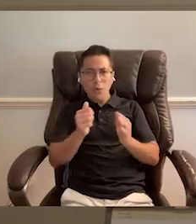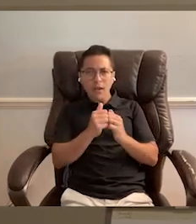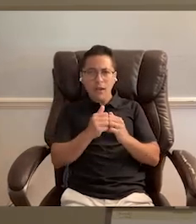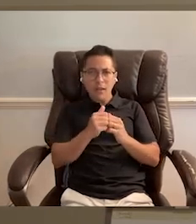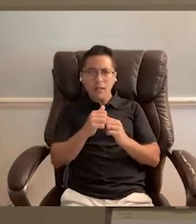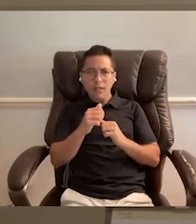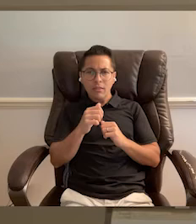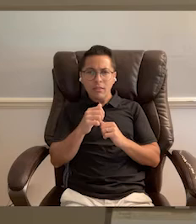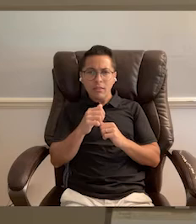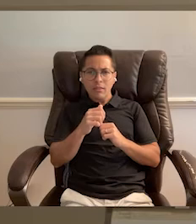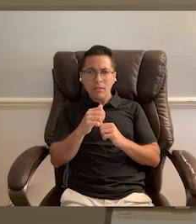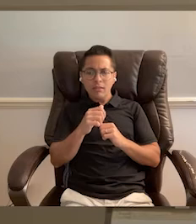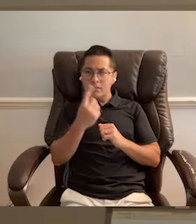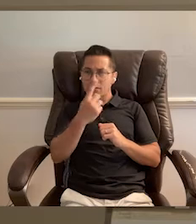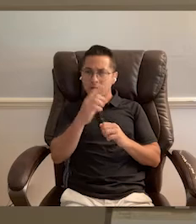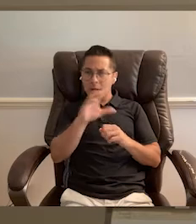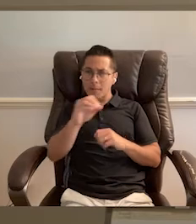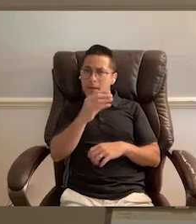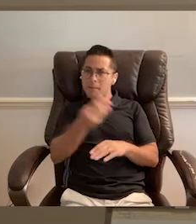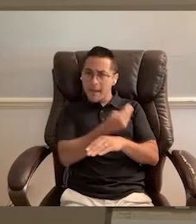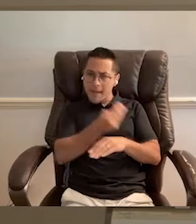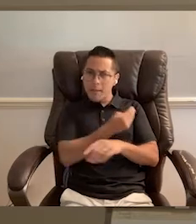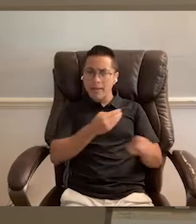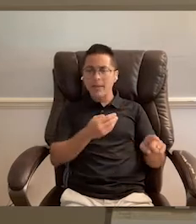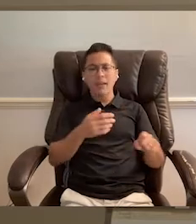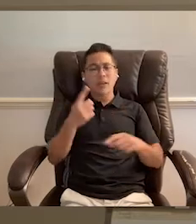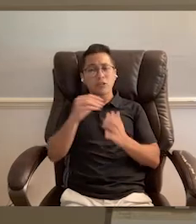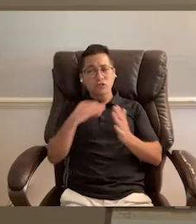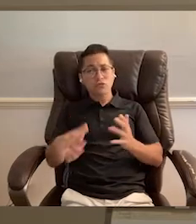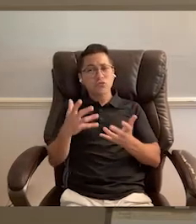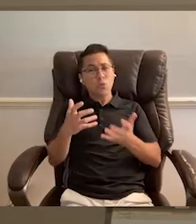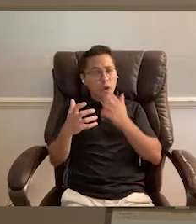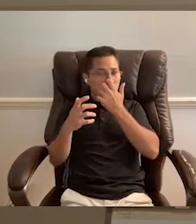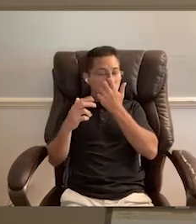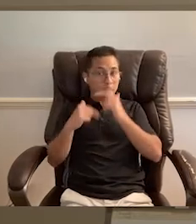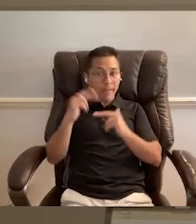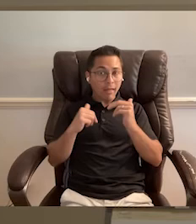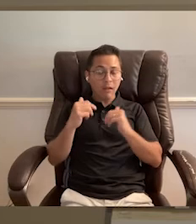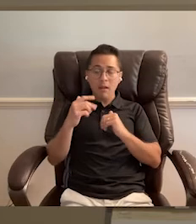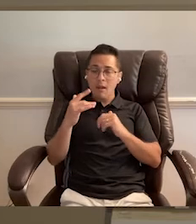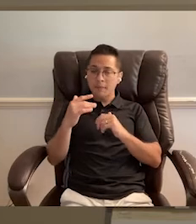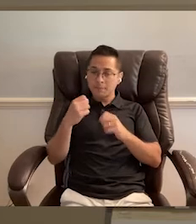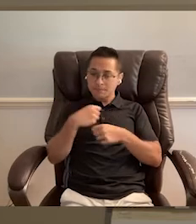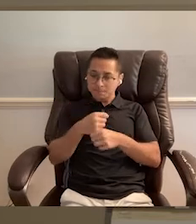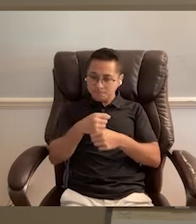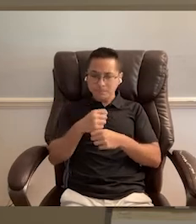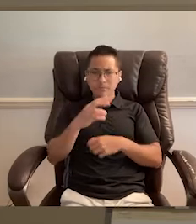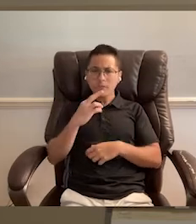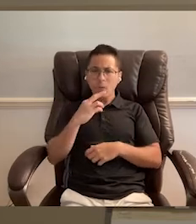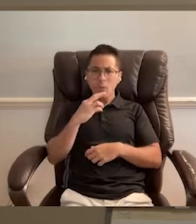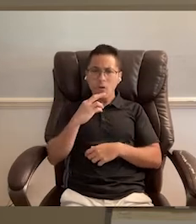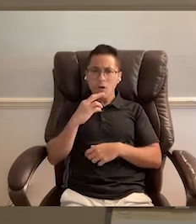So I know the map is not very clear, but if you go to our website, and there's some brochures over here, you can kind of